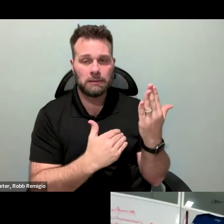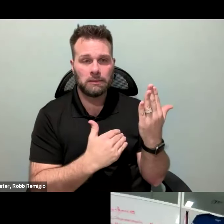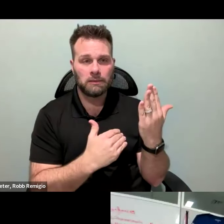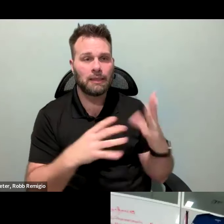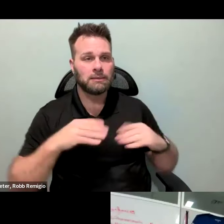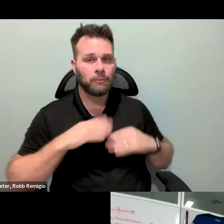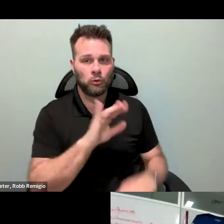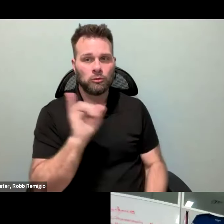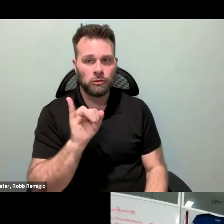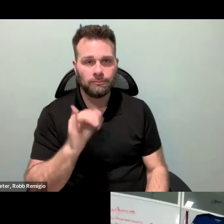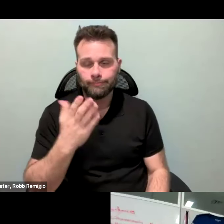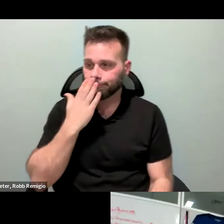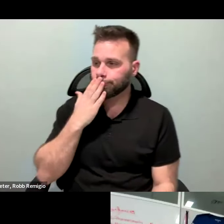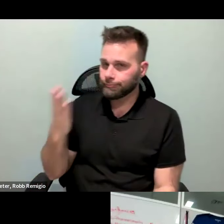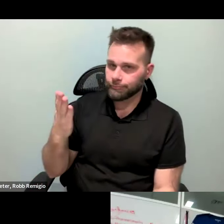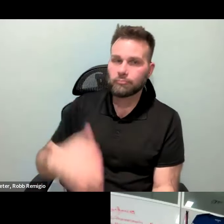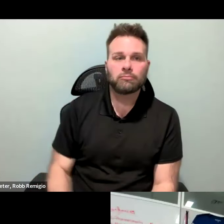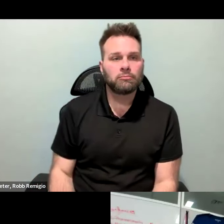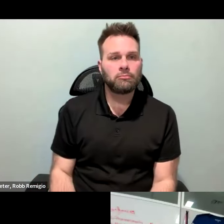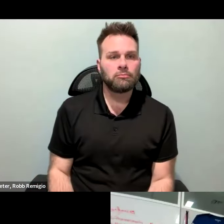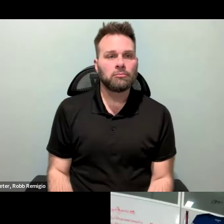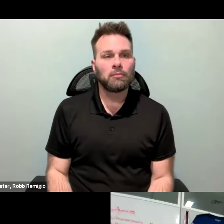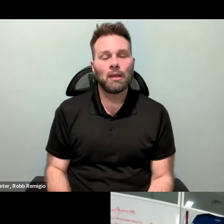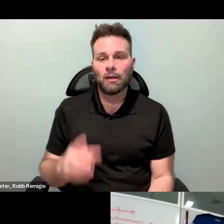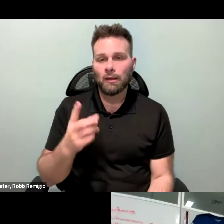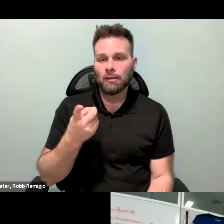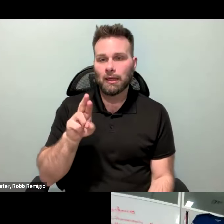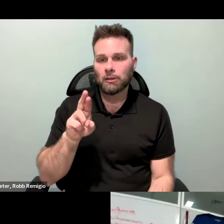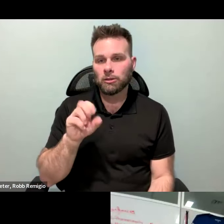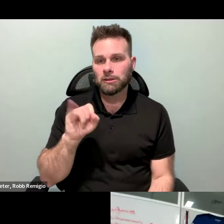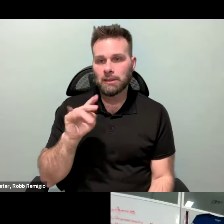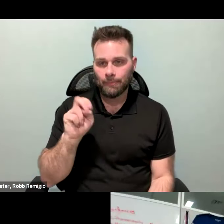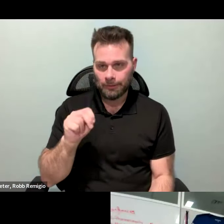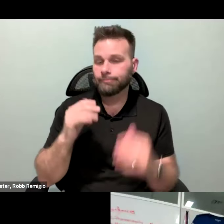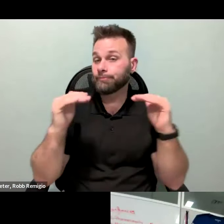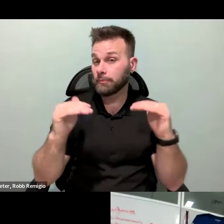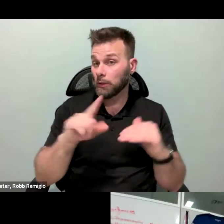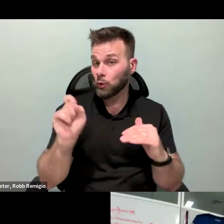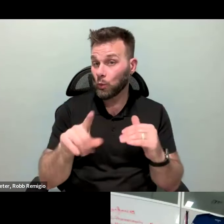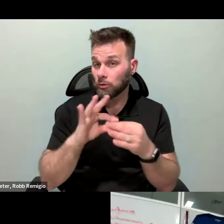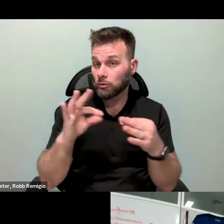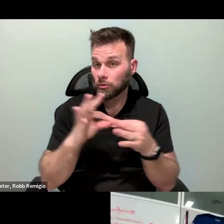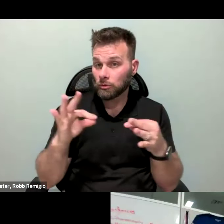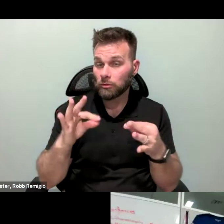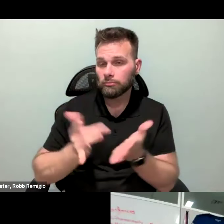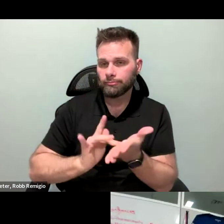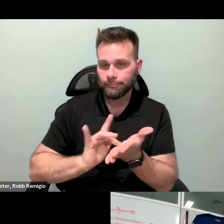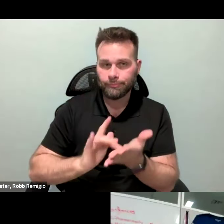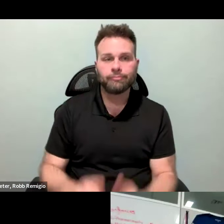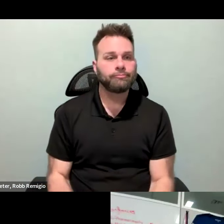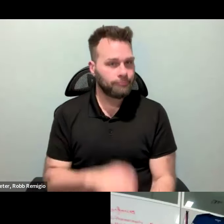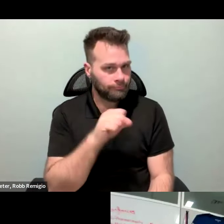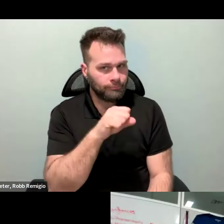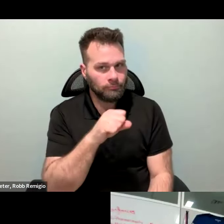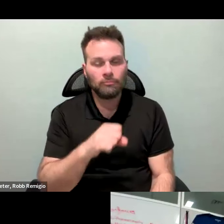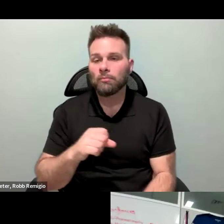Great. Thank you so much. Dr. Simon, the next question is about medication. And there's